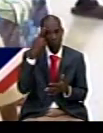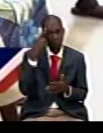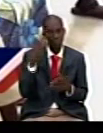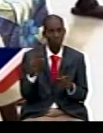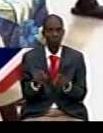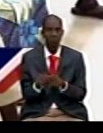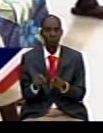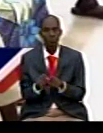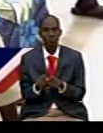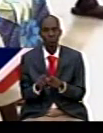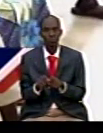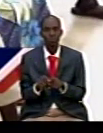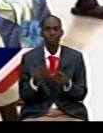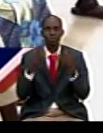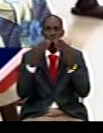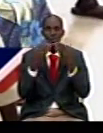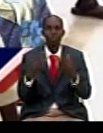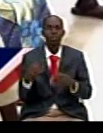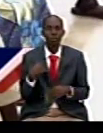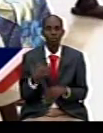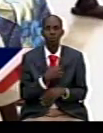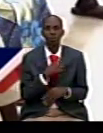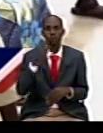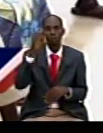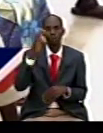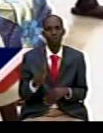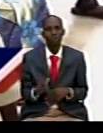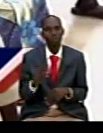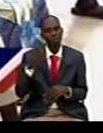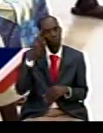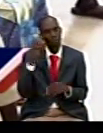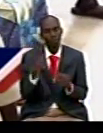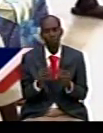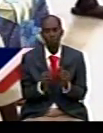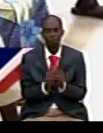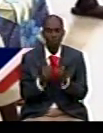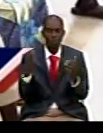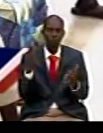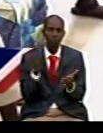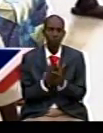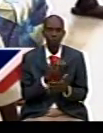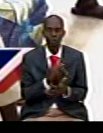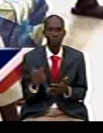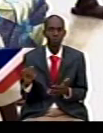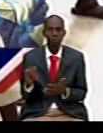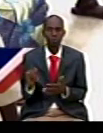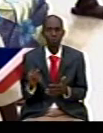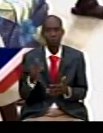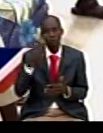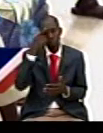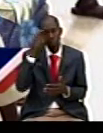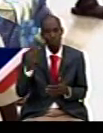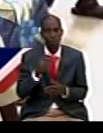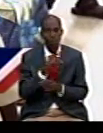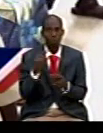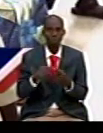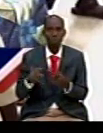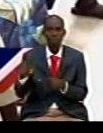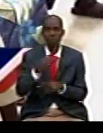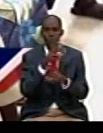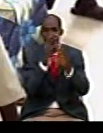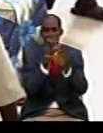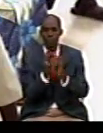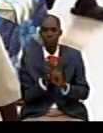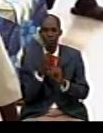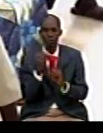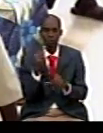also thank we God, without ceasing, because when you received the Word of